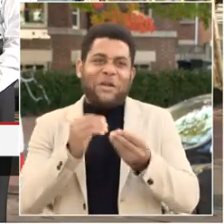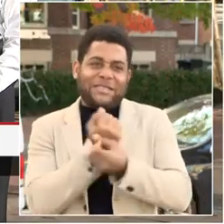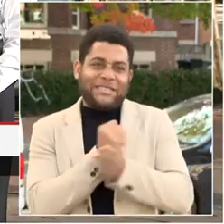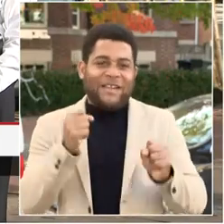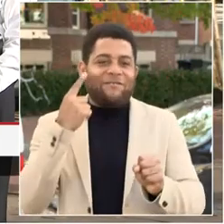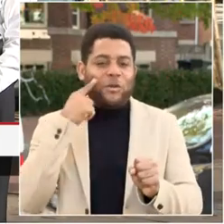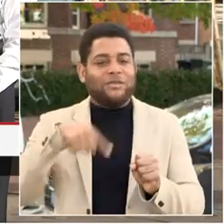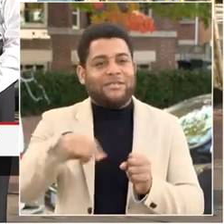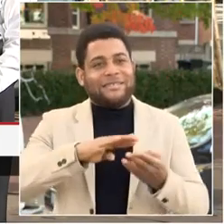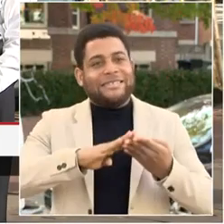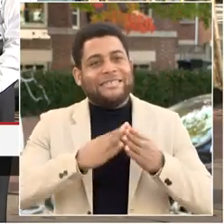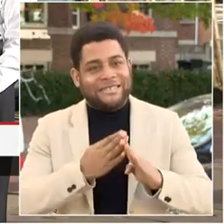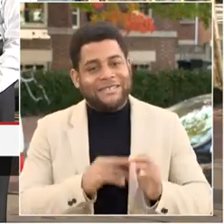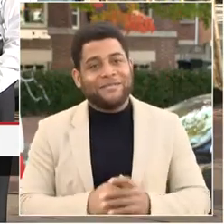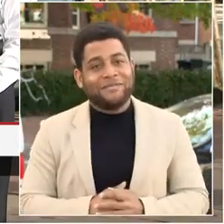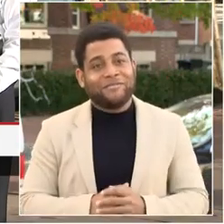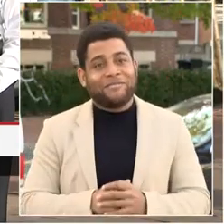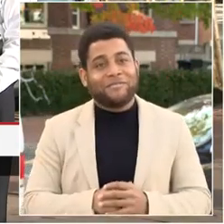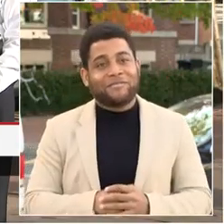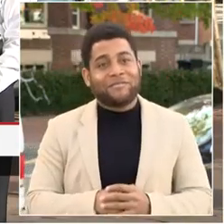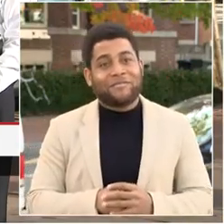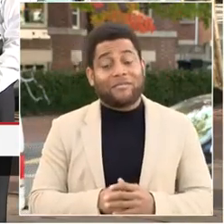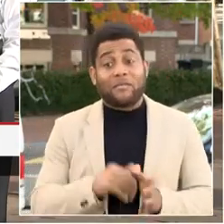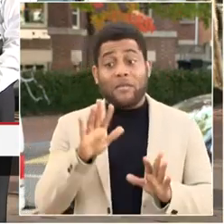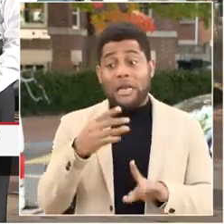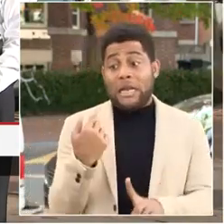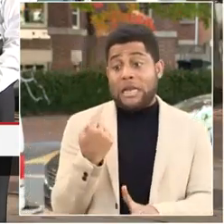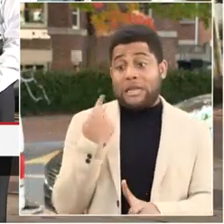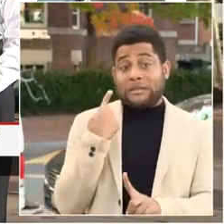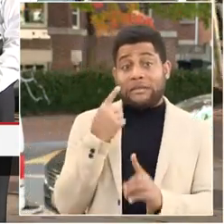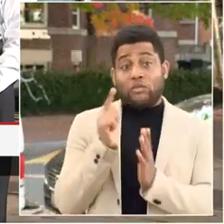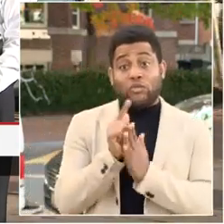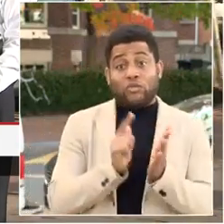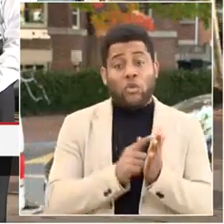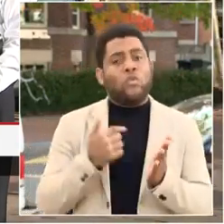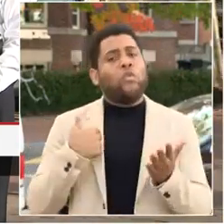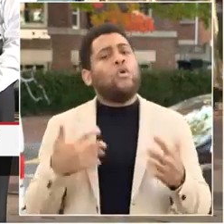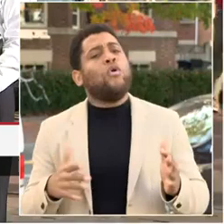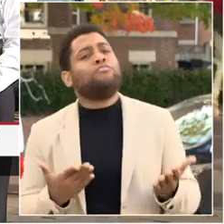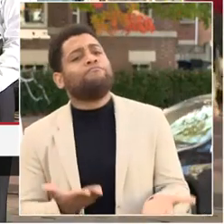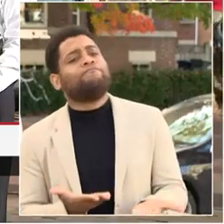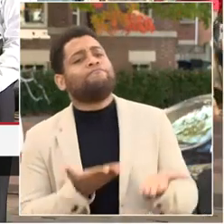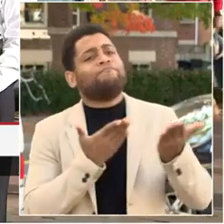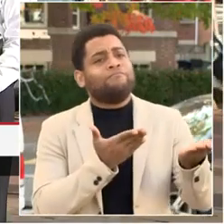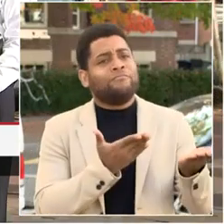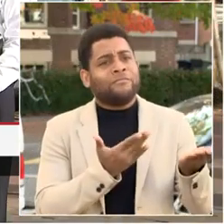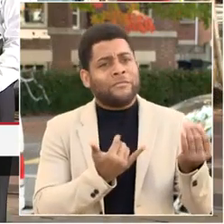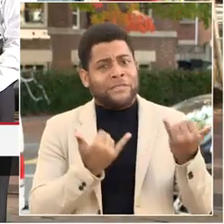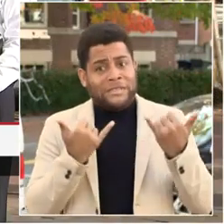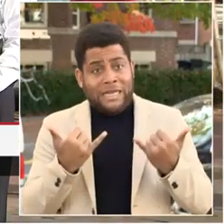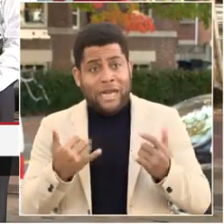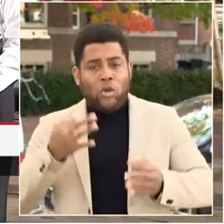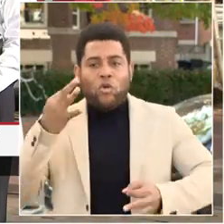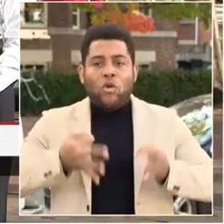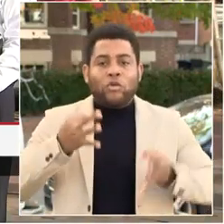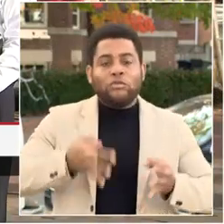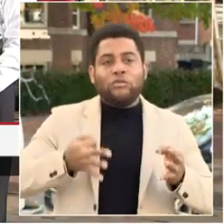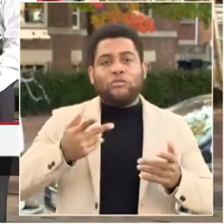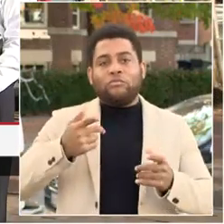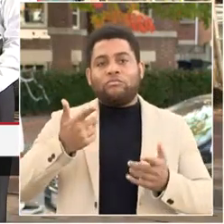earlier this year that we introduced has given courts more discretion to hold